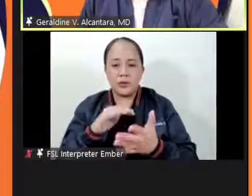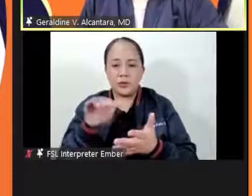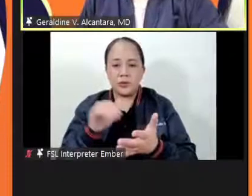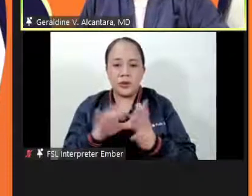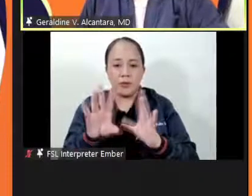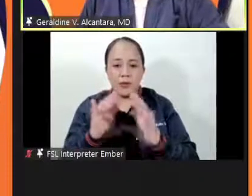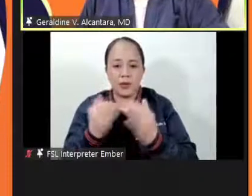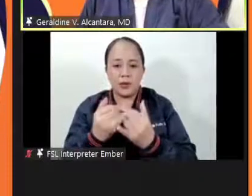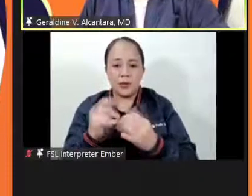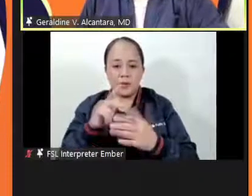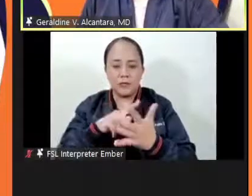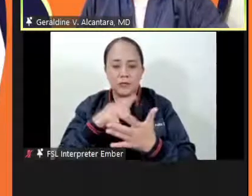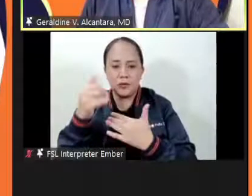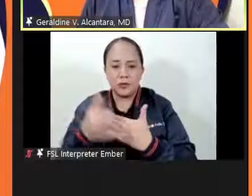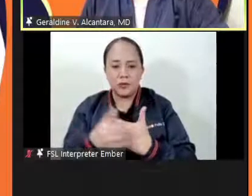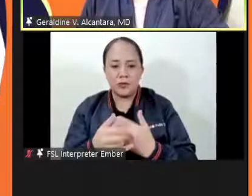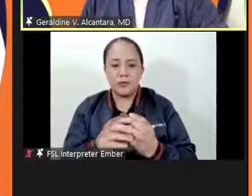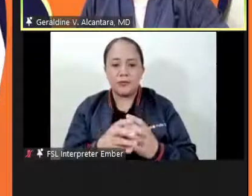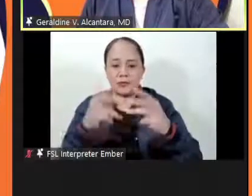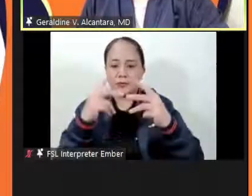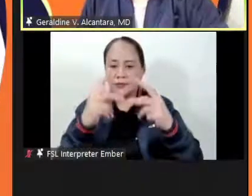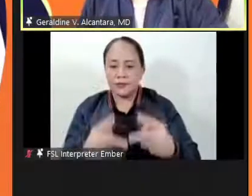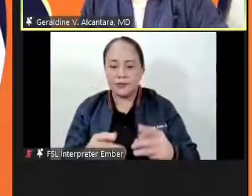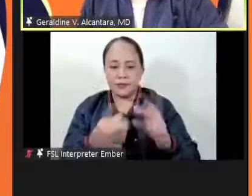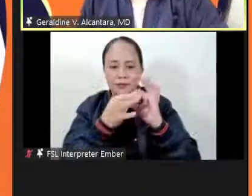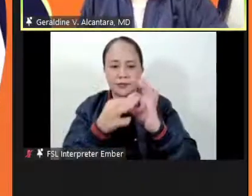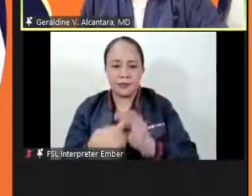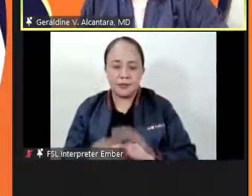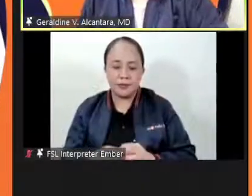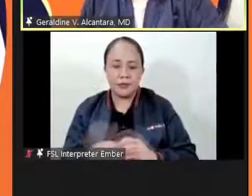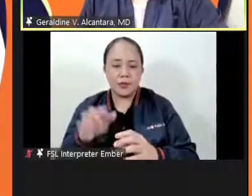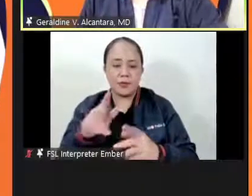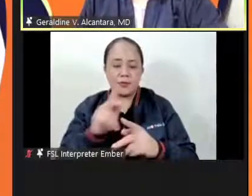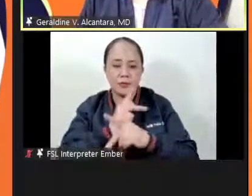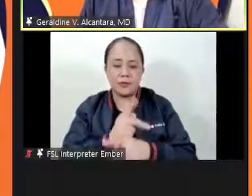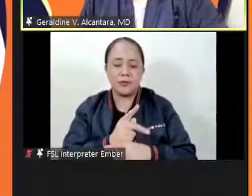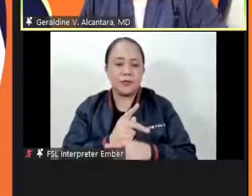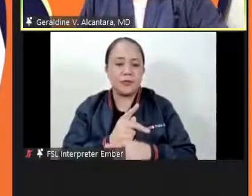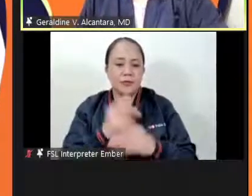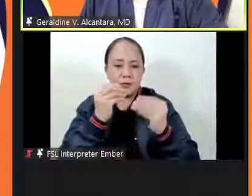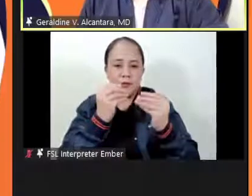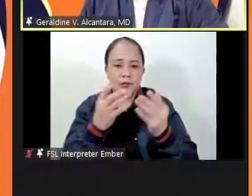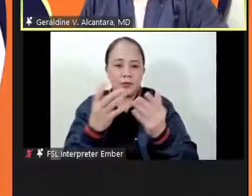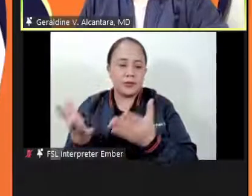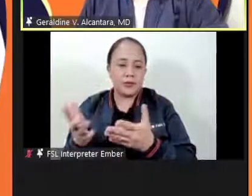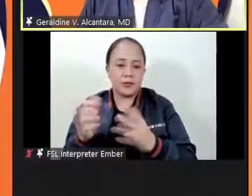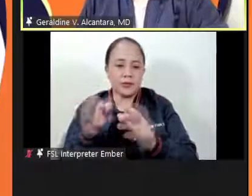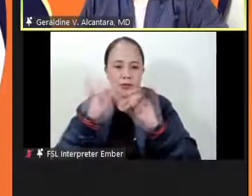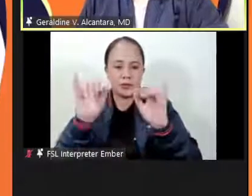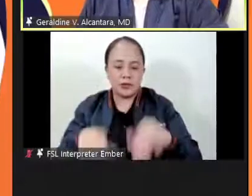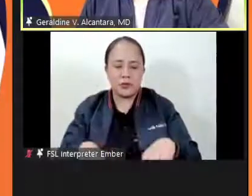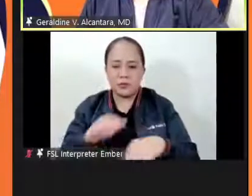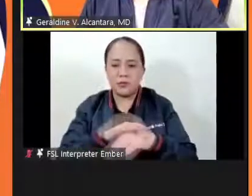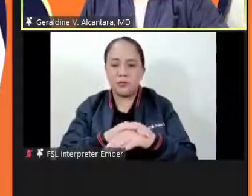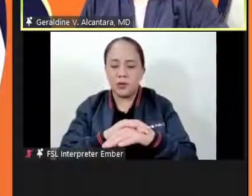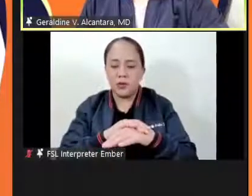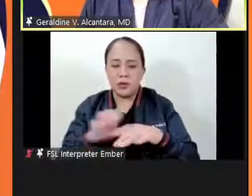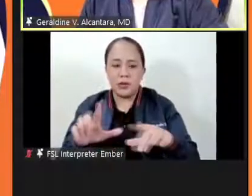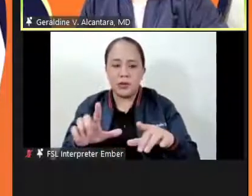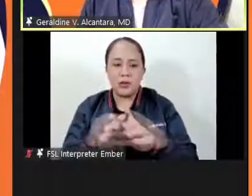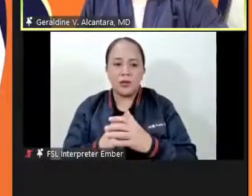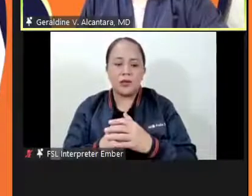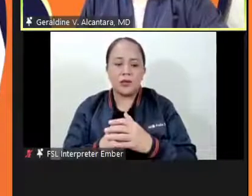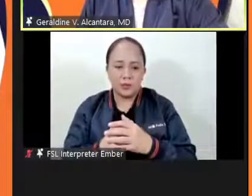Project, the web-based child protection management information system, and the online training program on women and